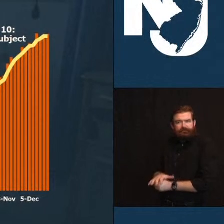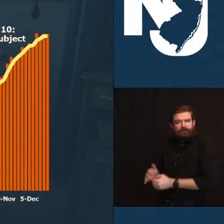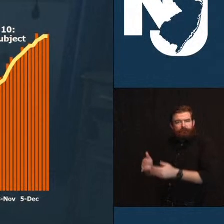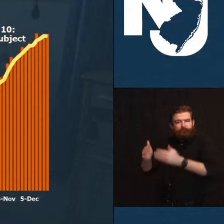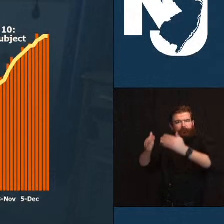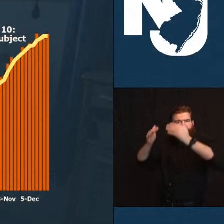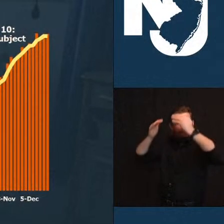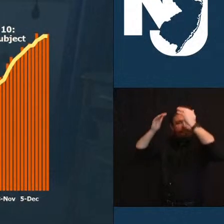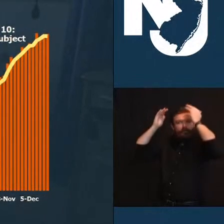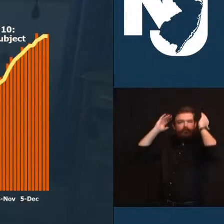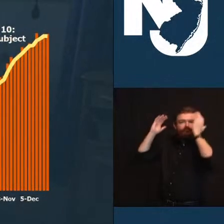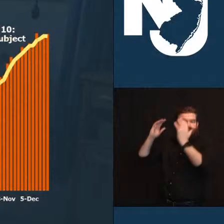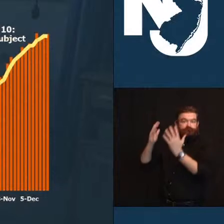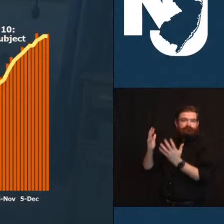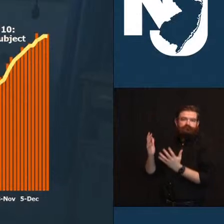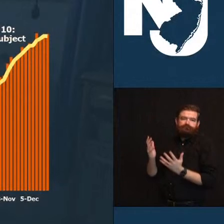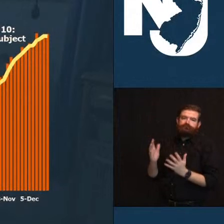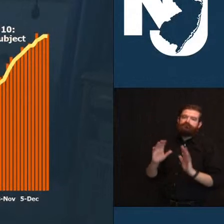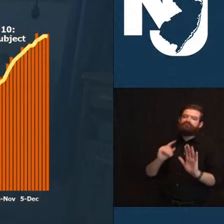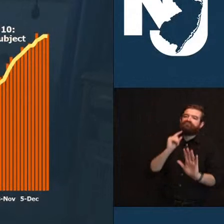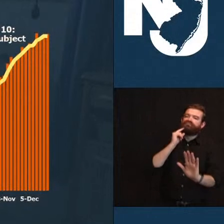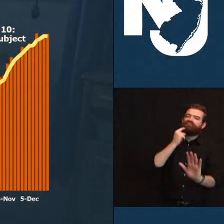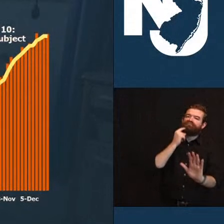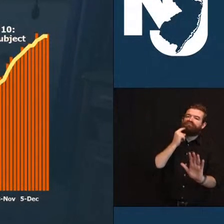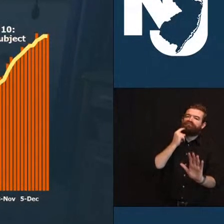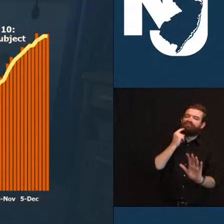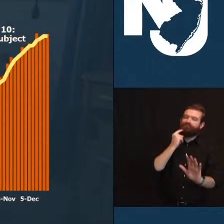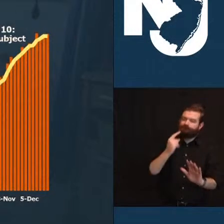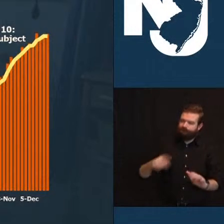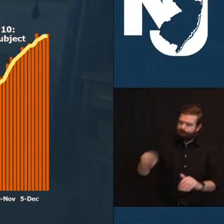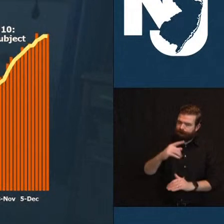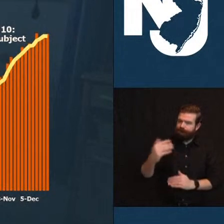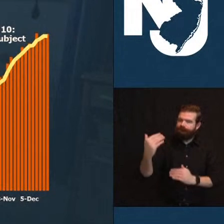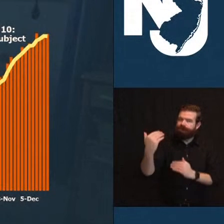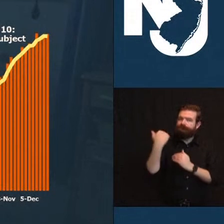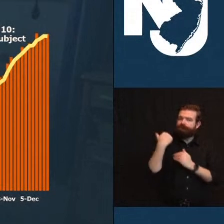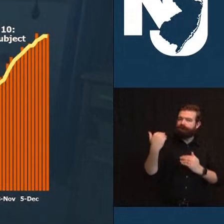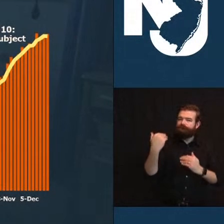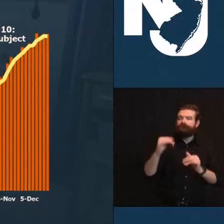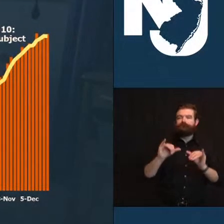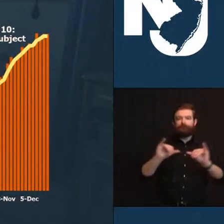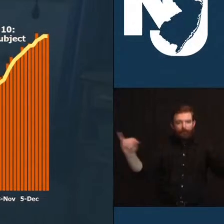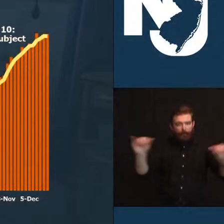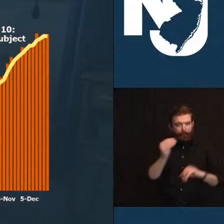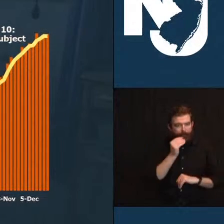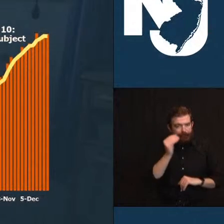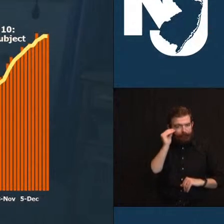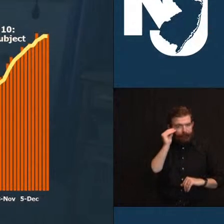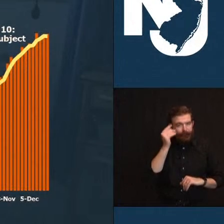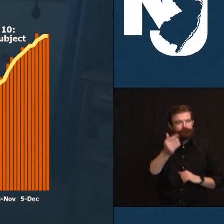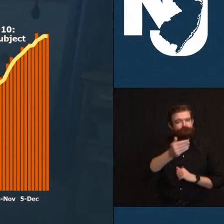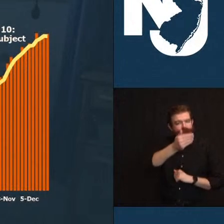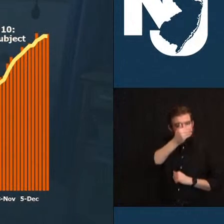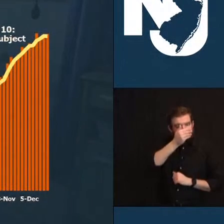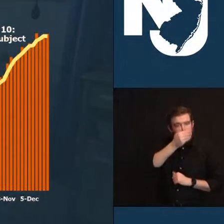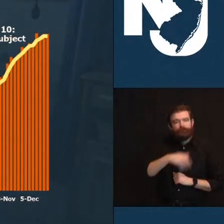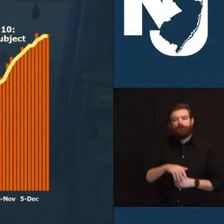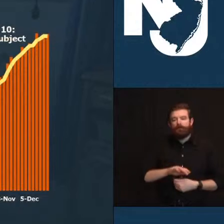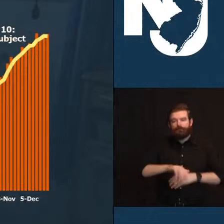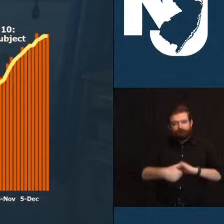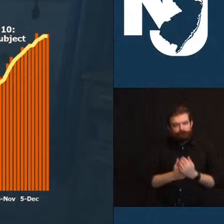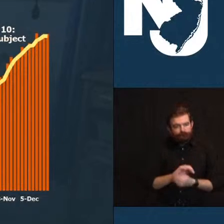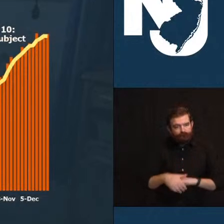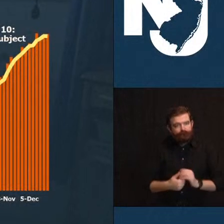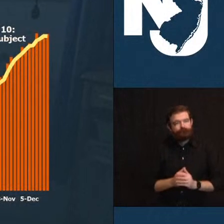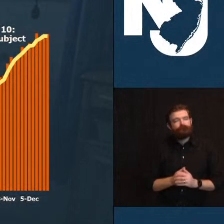this seriously. Do your part every day. Just because a vaccine is right on the horizon doesn't mean that we can start to let our guard